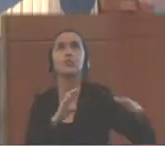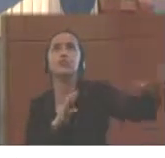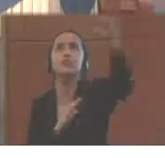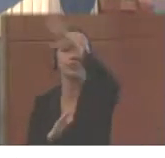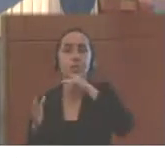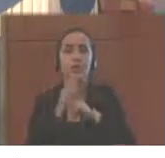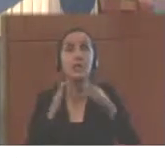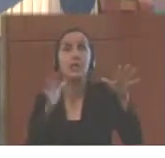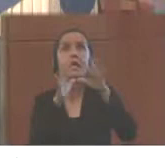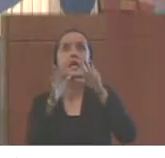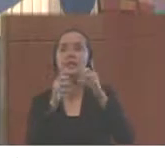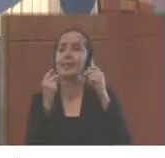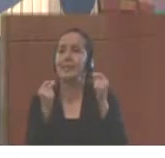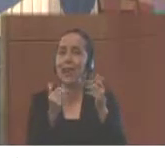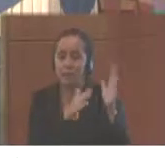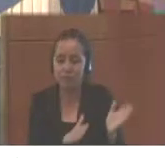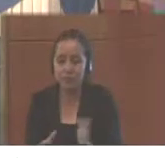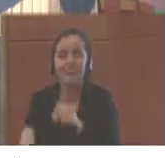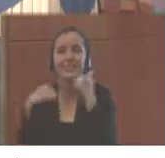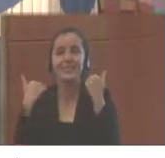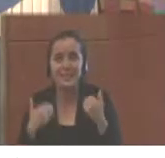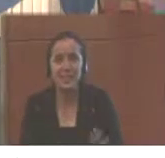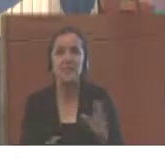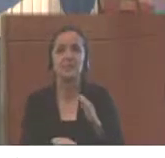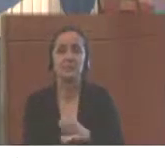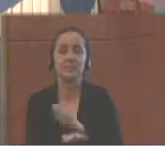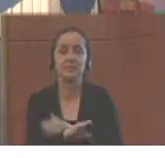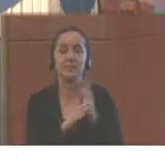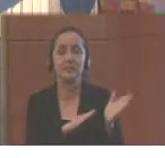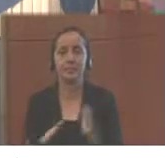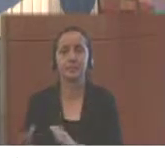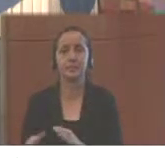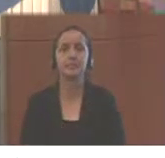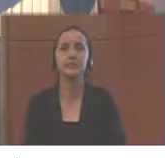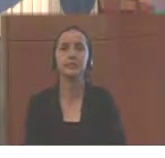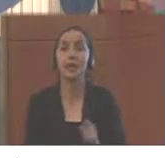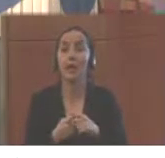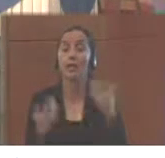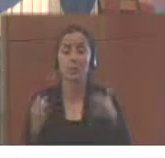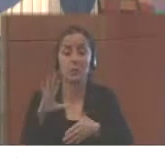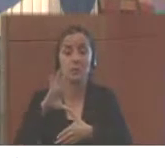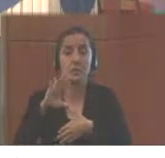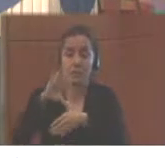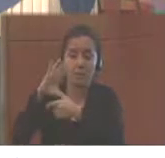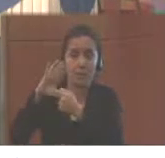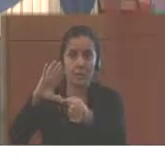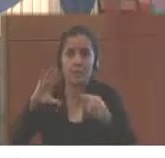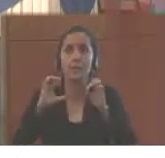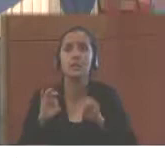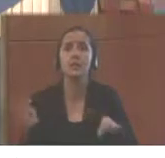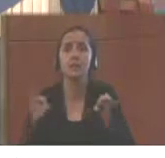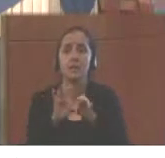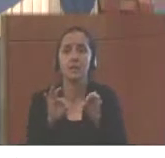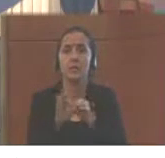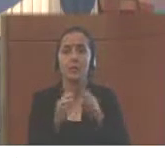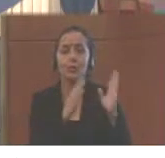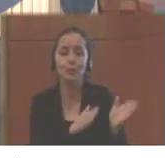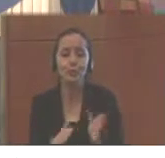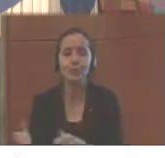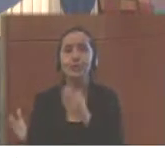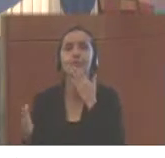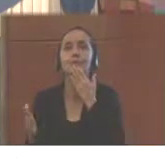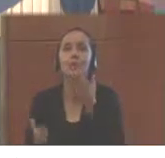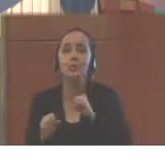natural disasters and tropic events. And in this, faced with this reality, we